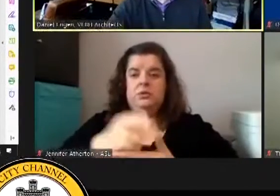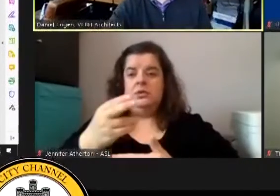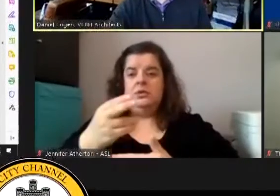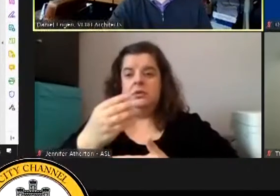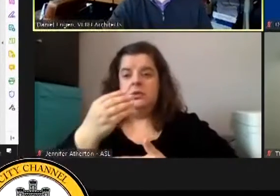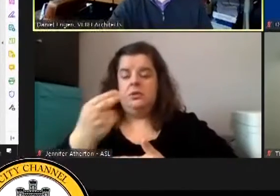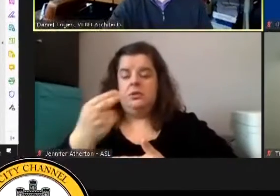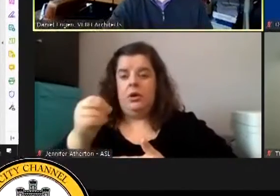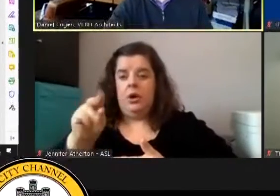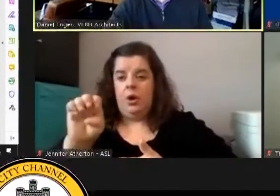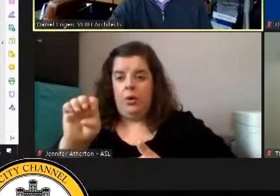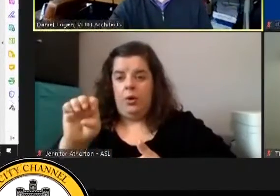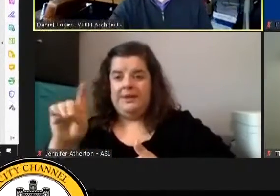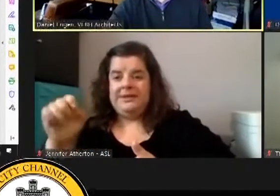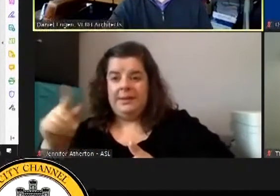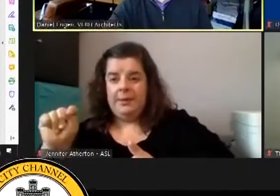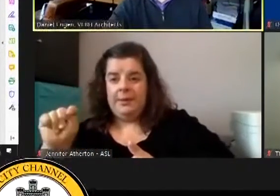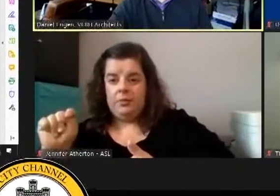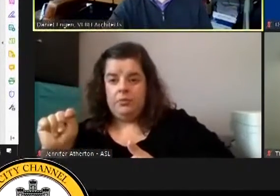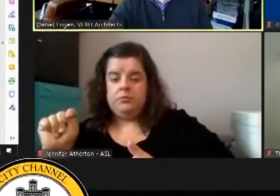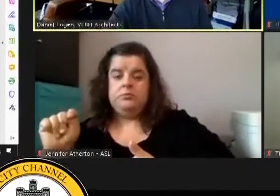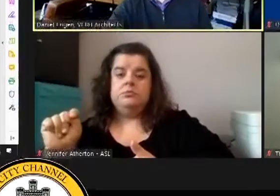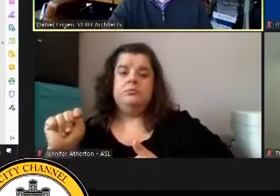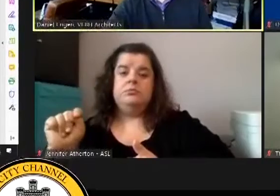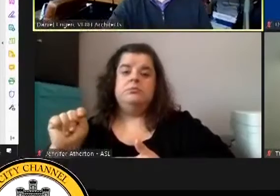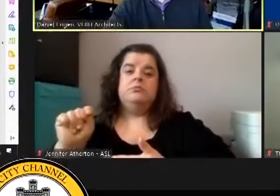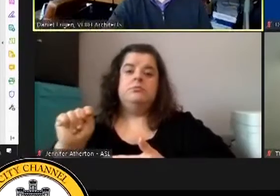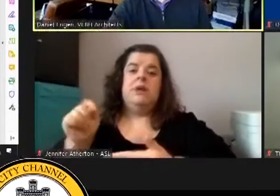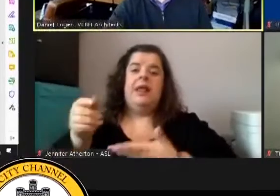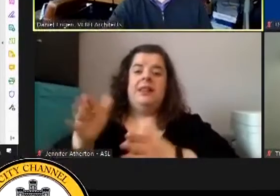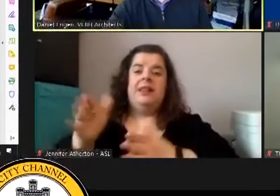School. And they let us park over there too.